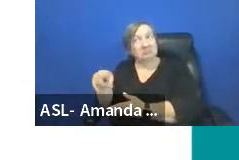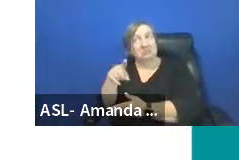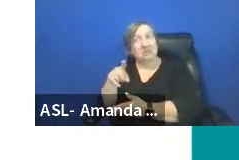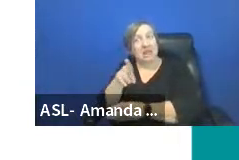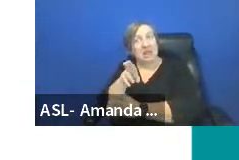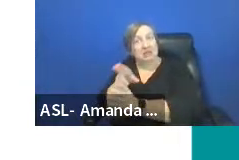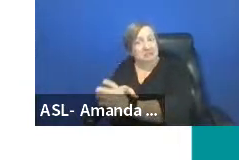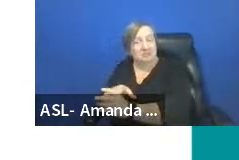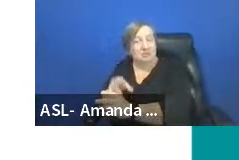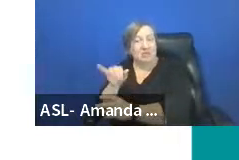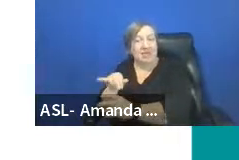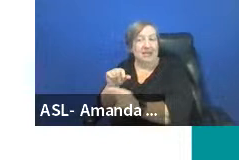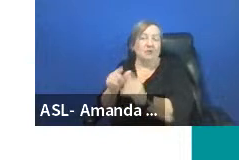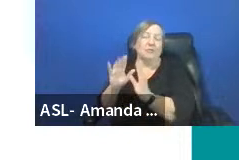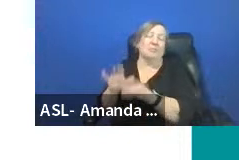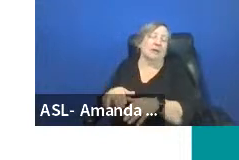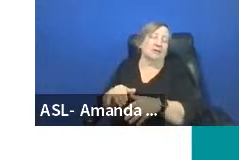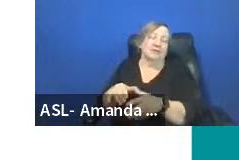they